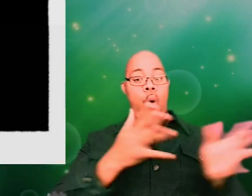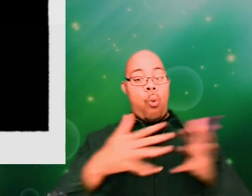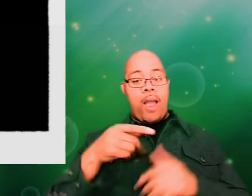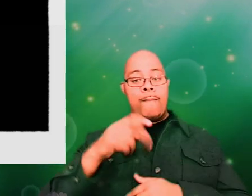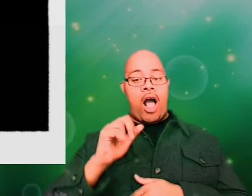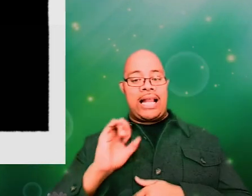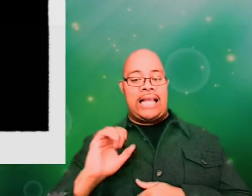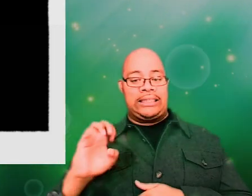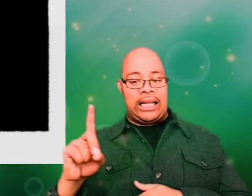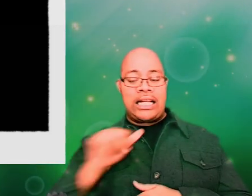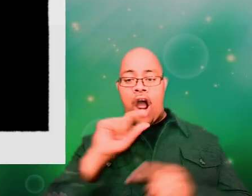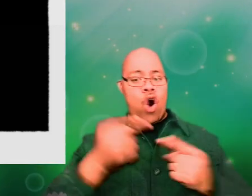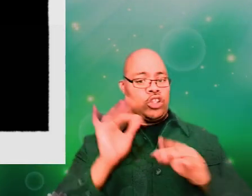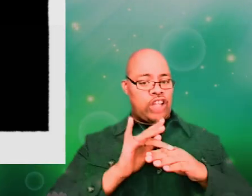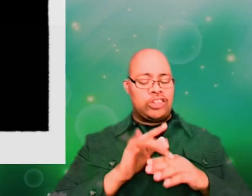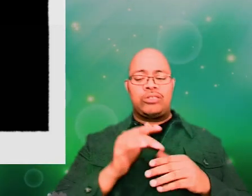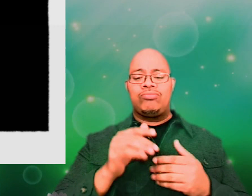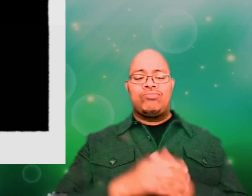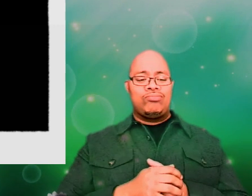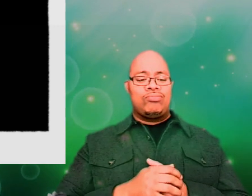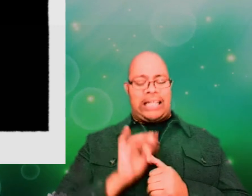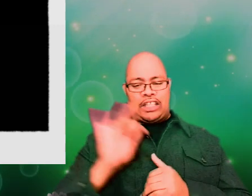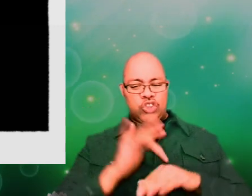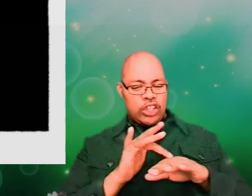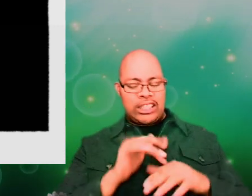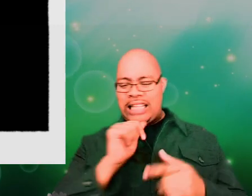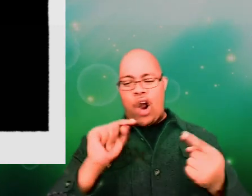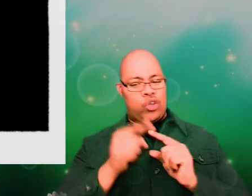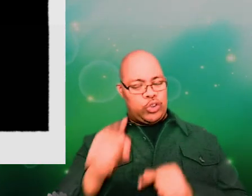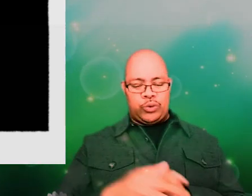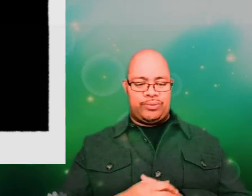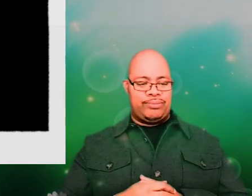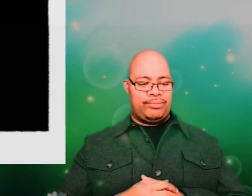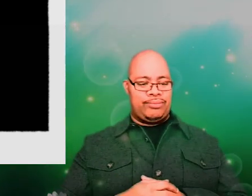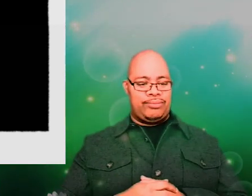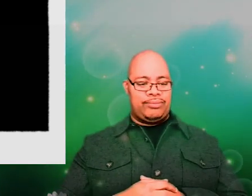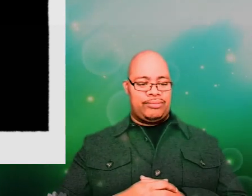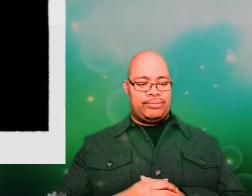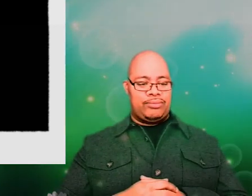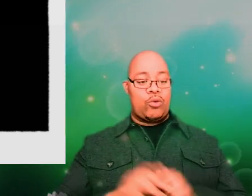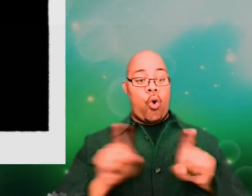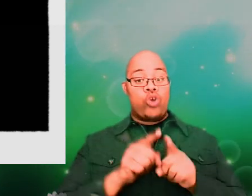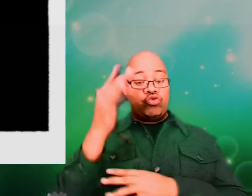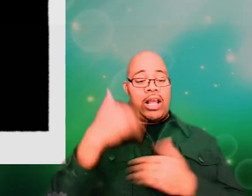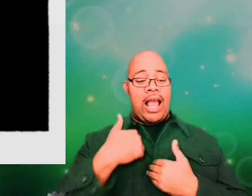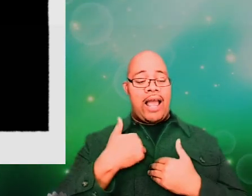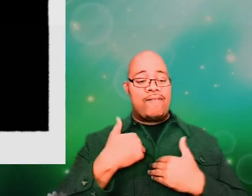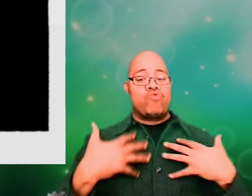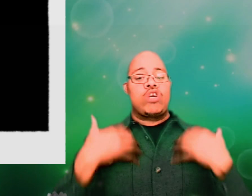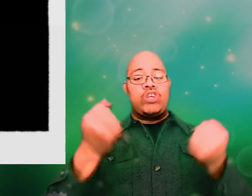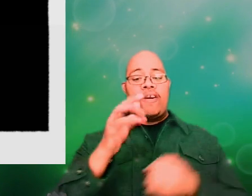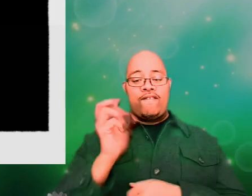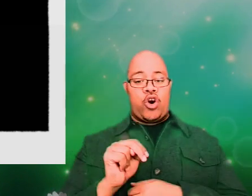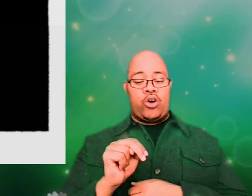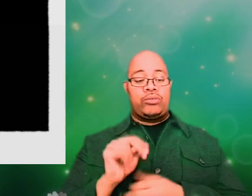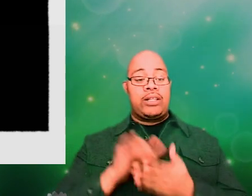harmful to the touch, so no red bugs lying in wait here. Also on the tree is resurrection fern, which